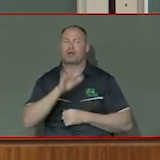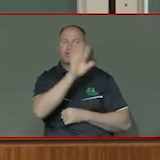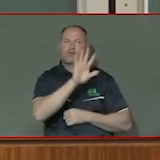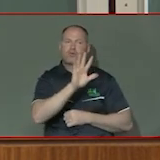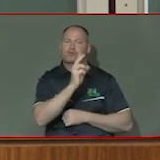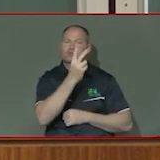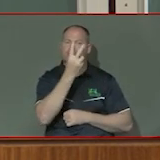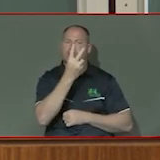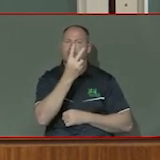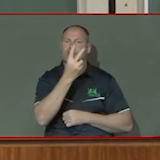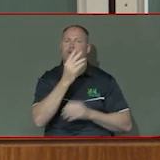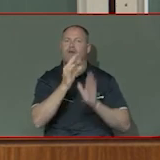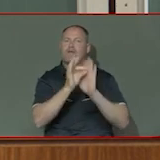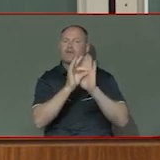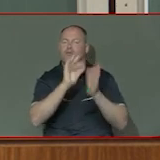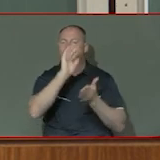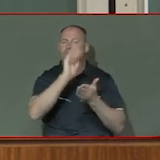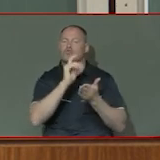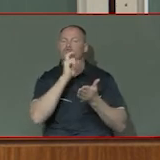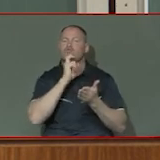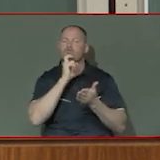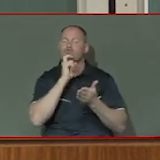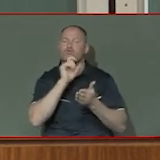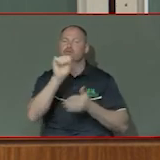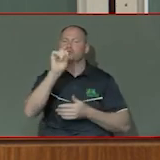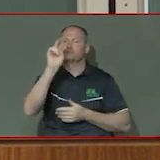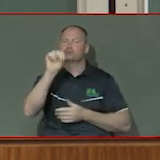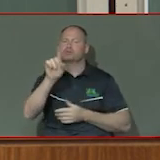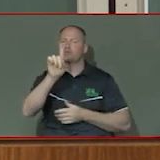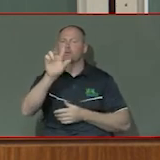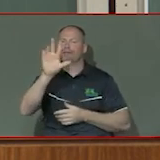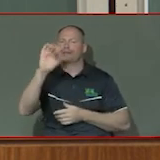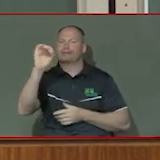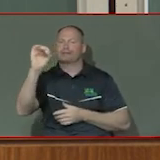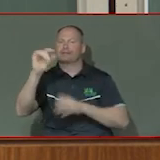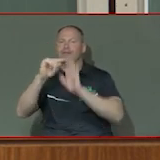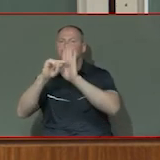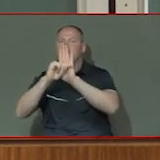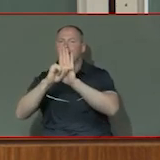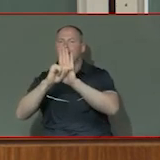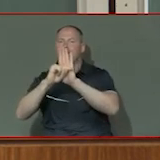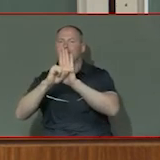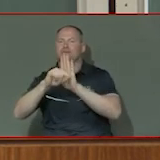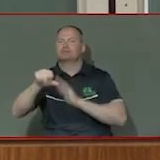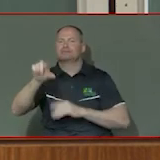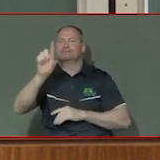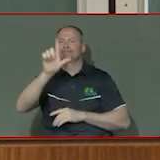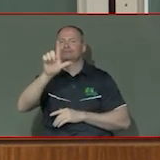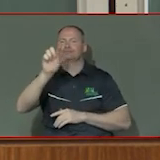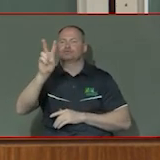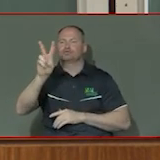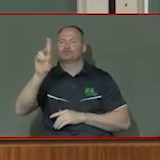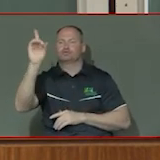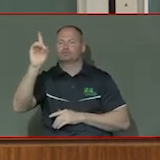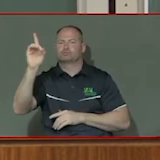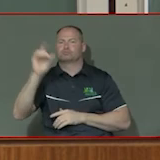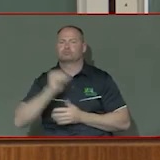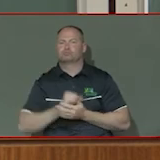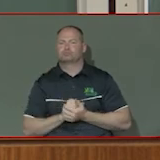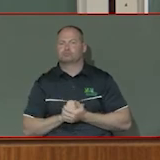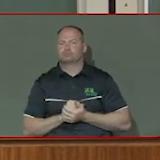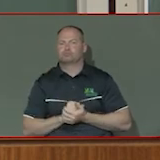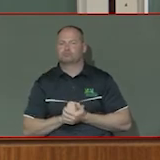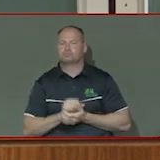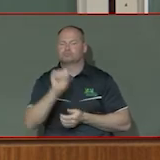reduction formula. It is the sine of 180 degrees minus 72 degrees, which is the